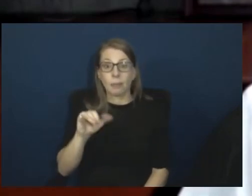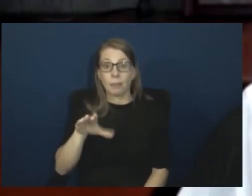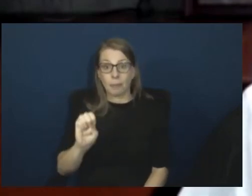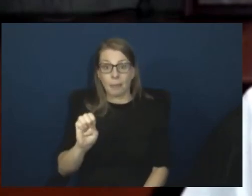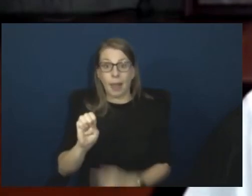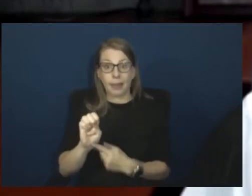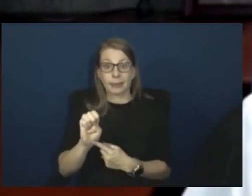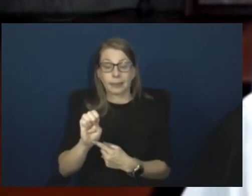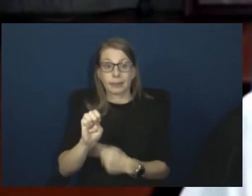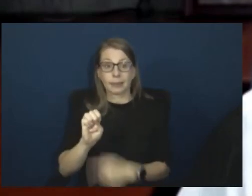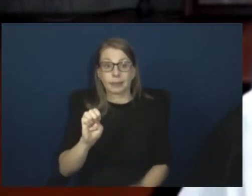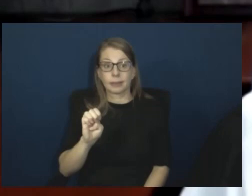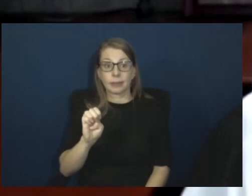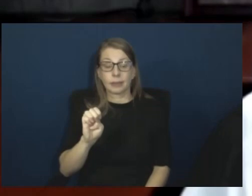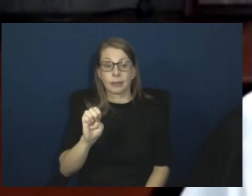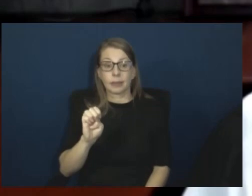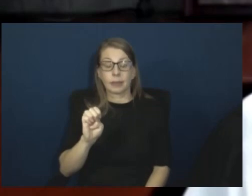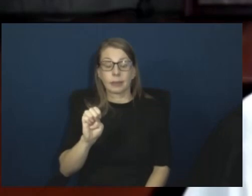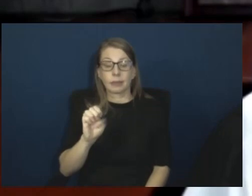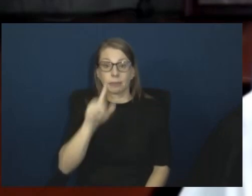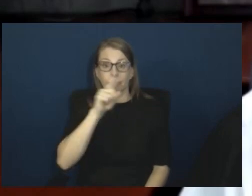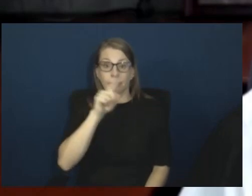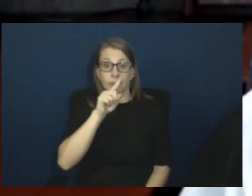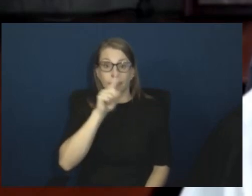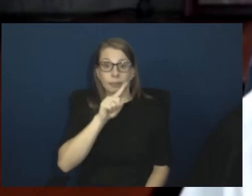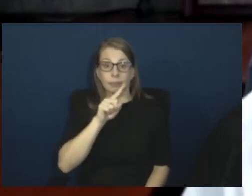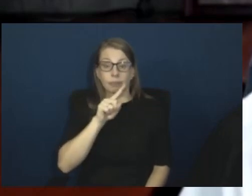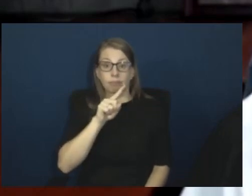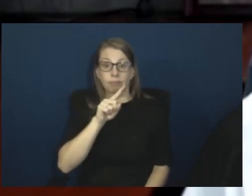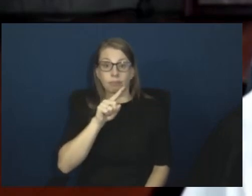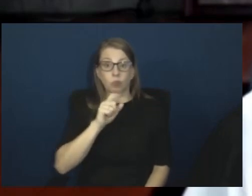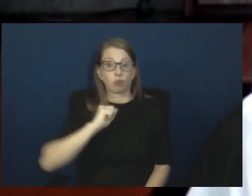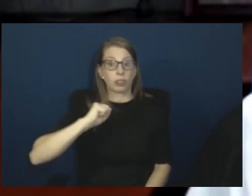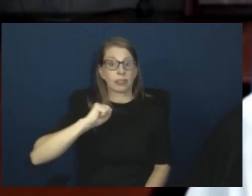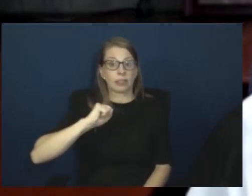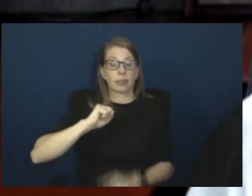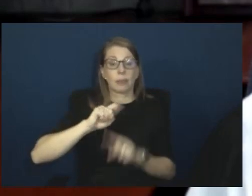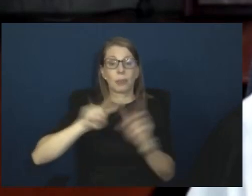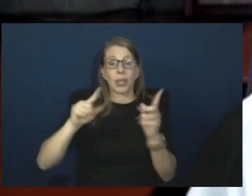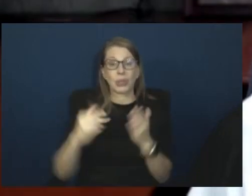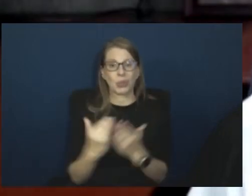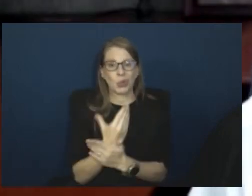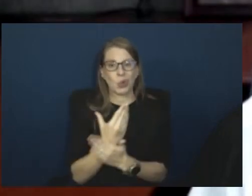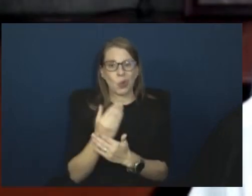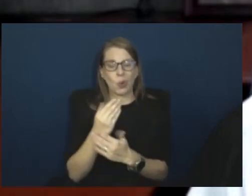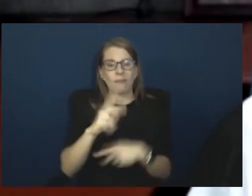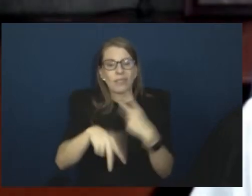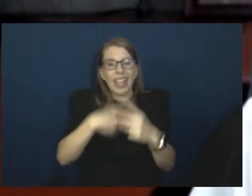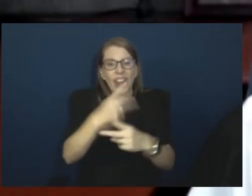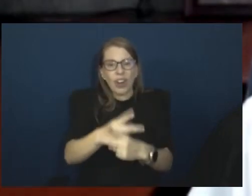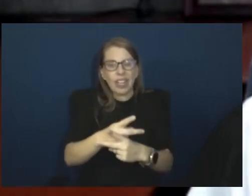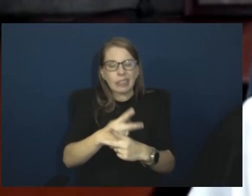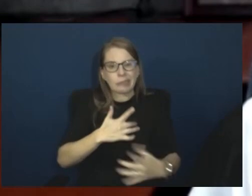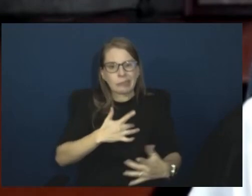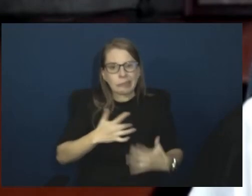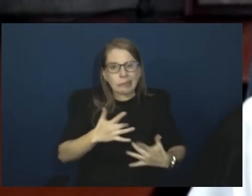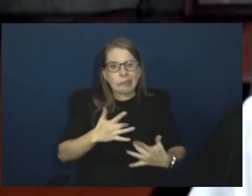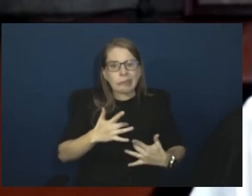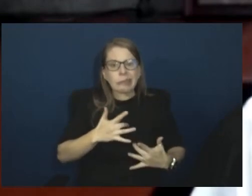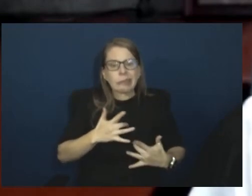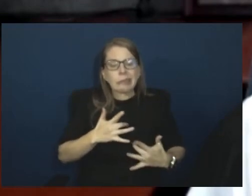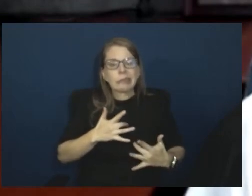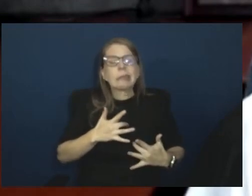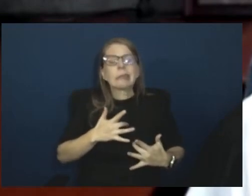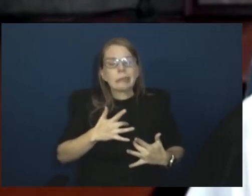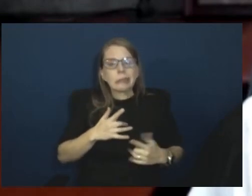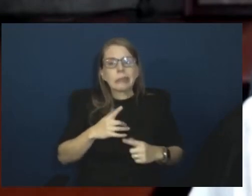musculus, the wild type mouse was resistant, but these new variants of concern strains,